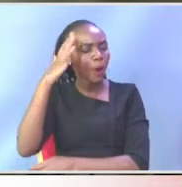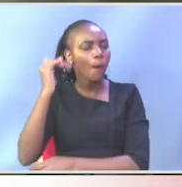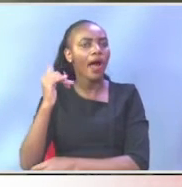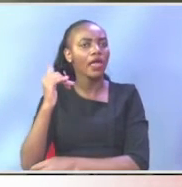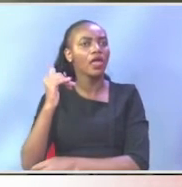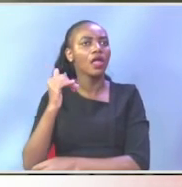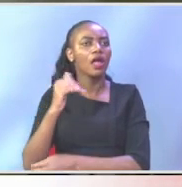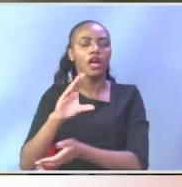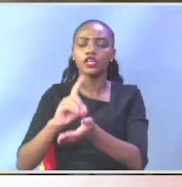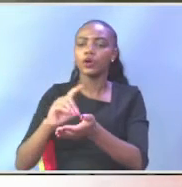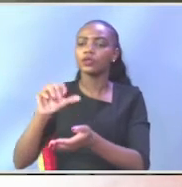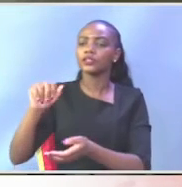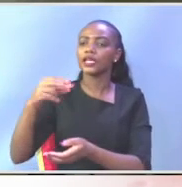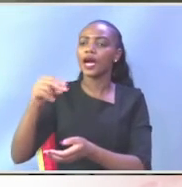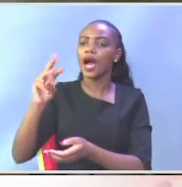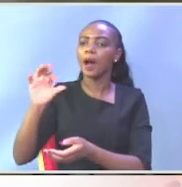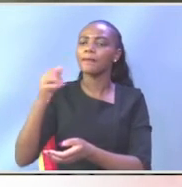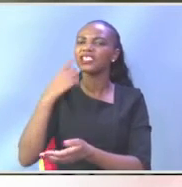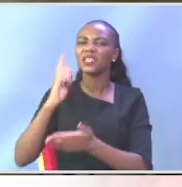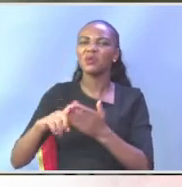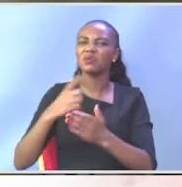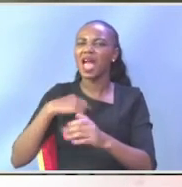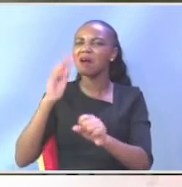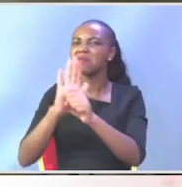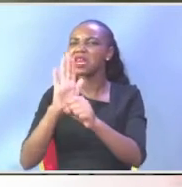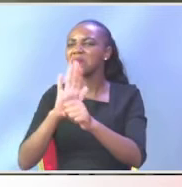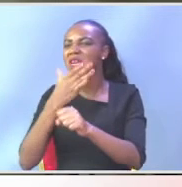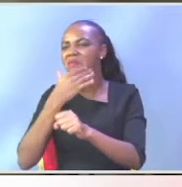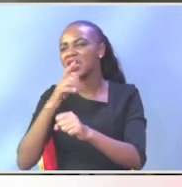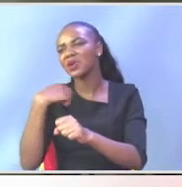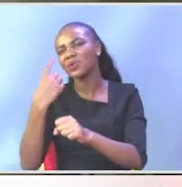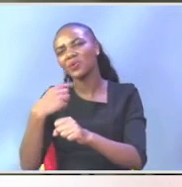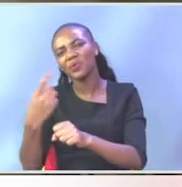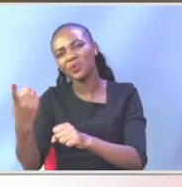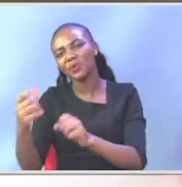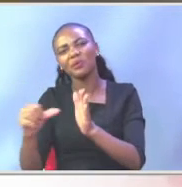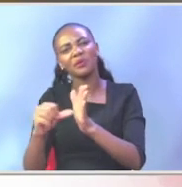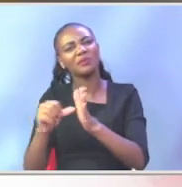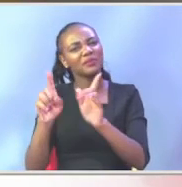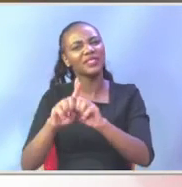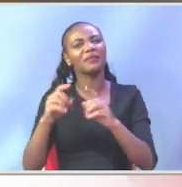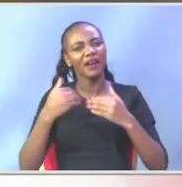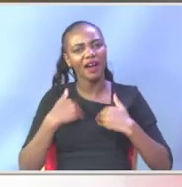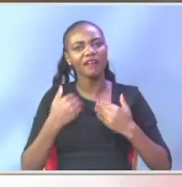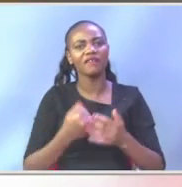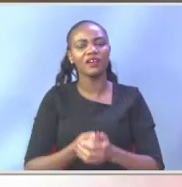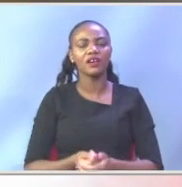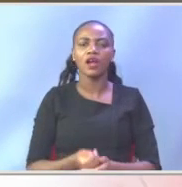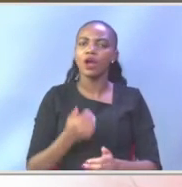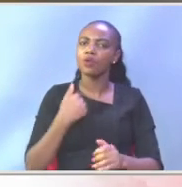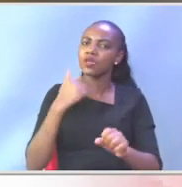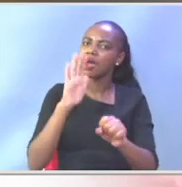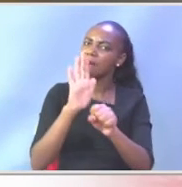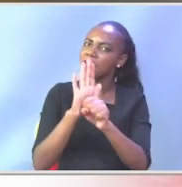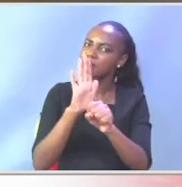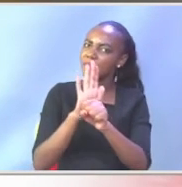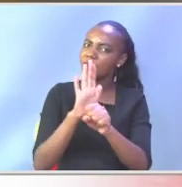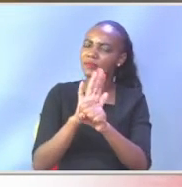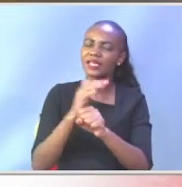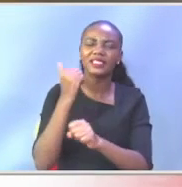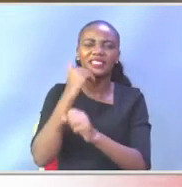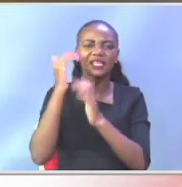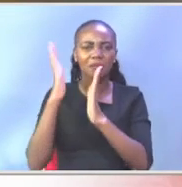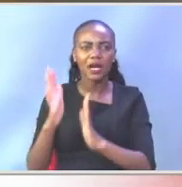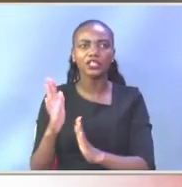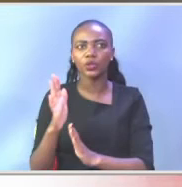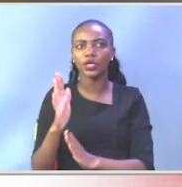Dr. Ahmed Yosef, wapo wengi ambao wanasubiri huduma hii. Yes, we have a quite number of patients with erectile